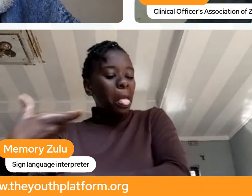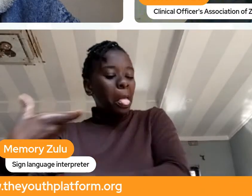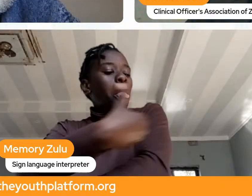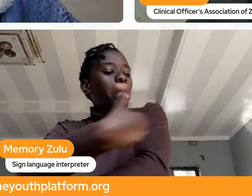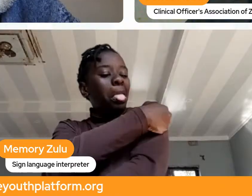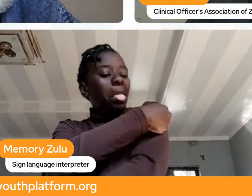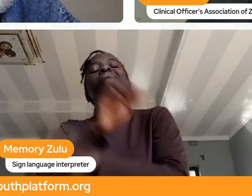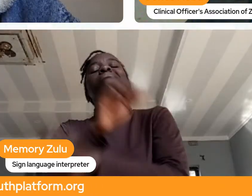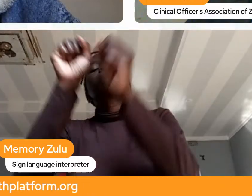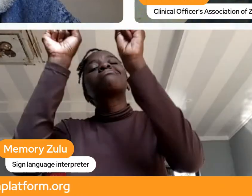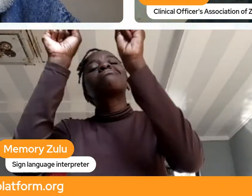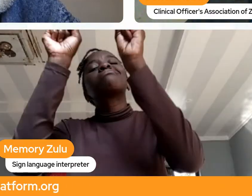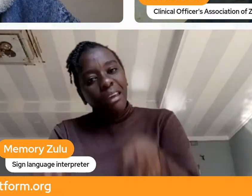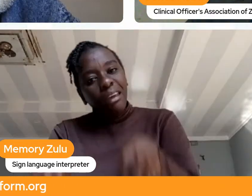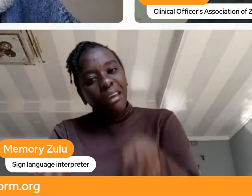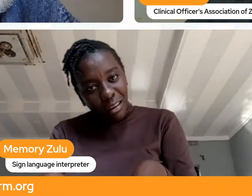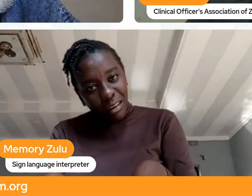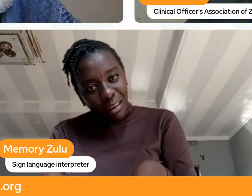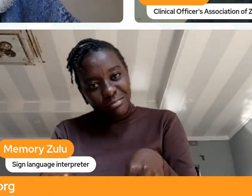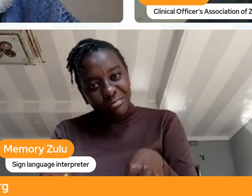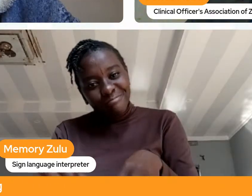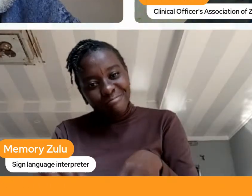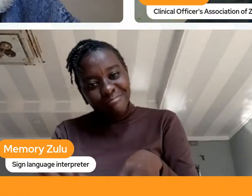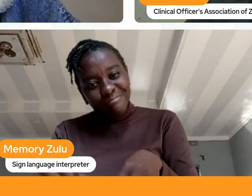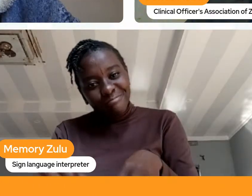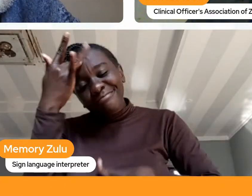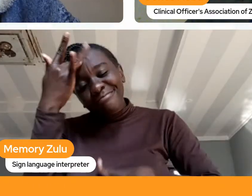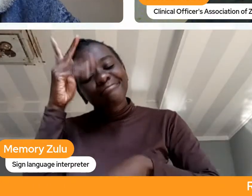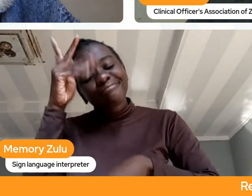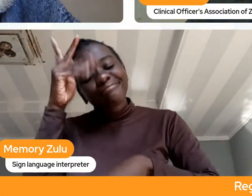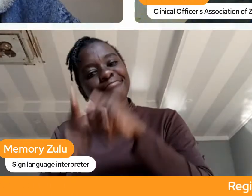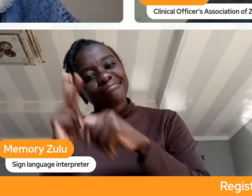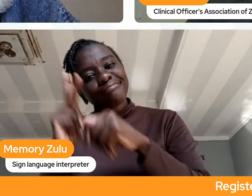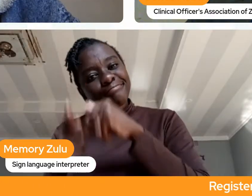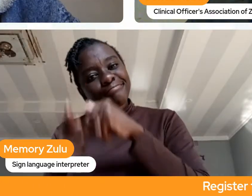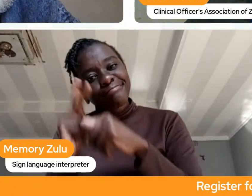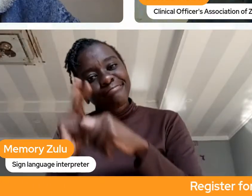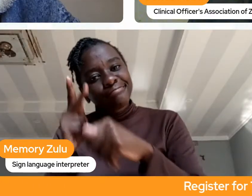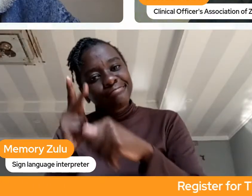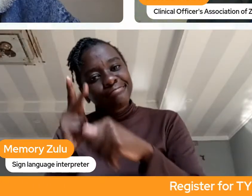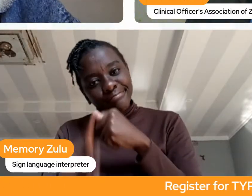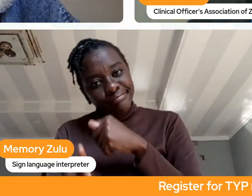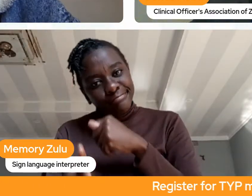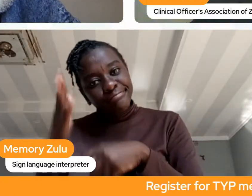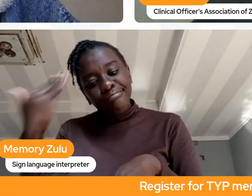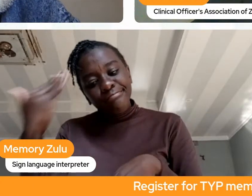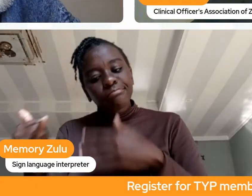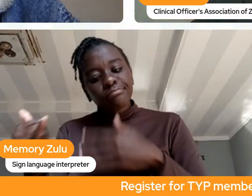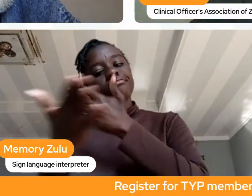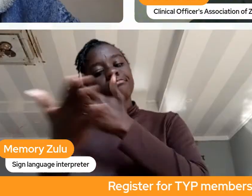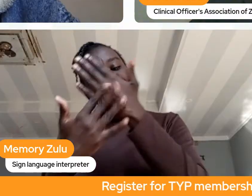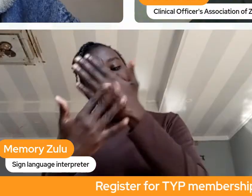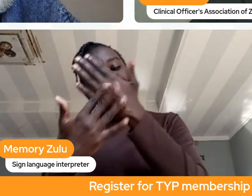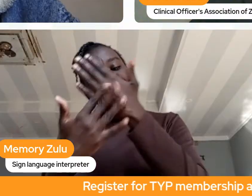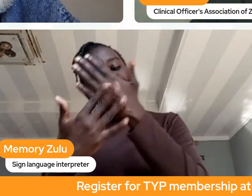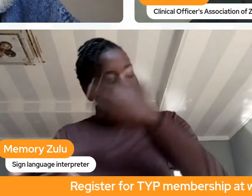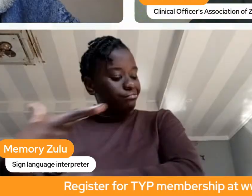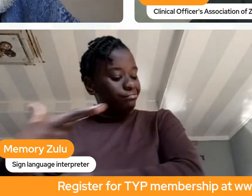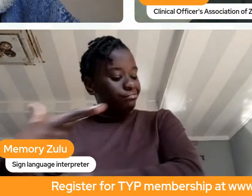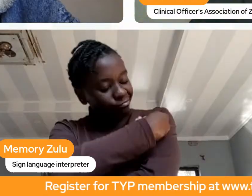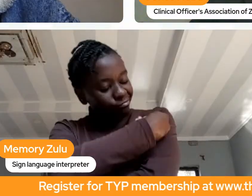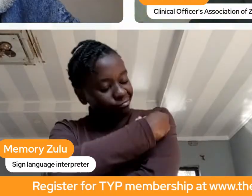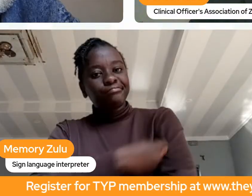Alcohol and other drugs, they tend to impair our judgment and lead, of course, to some sort of leaks